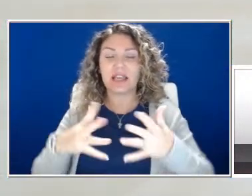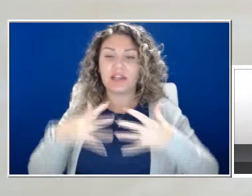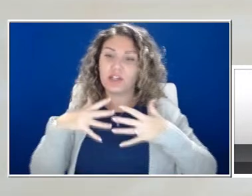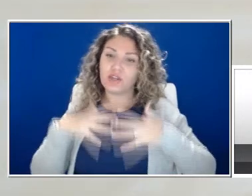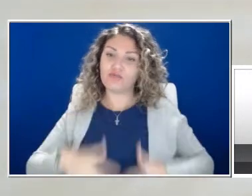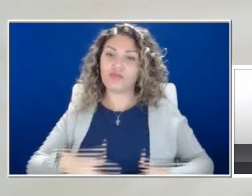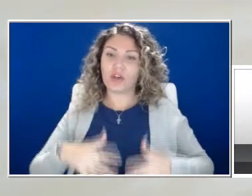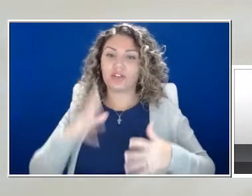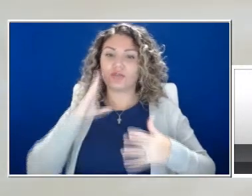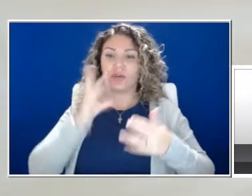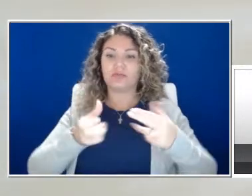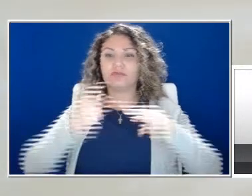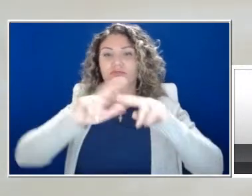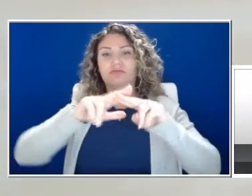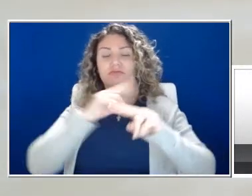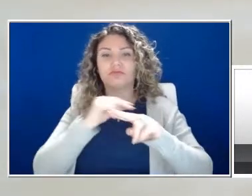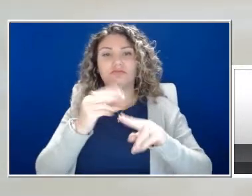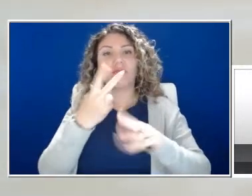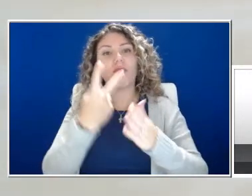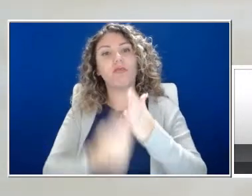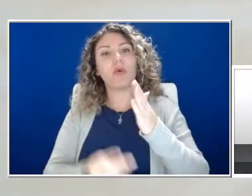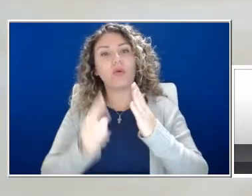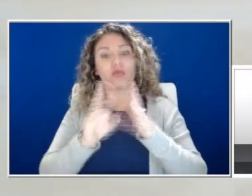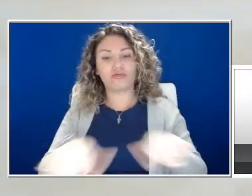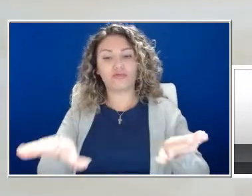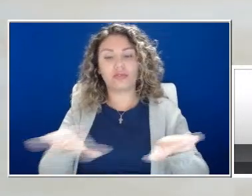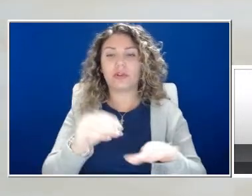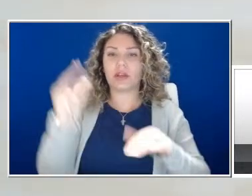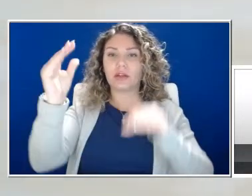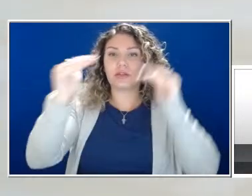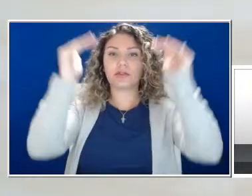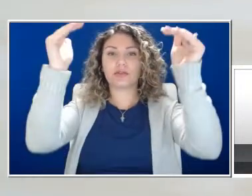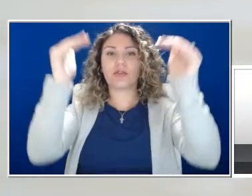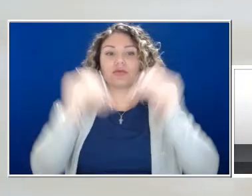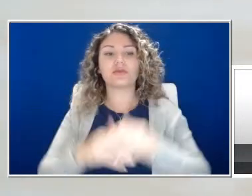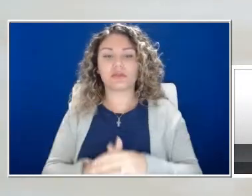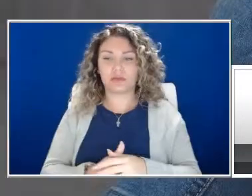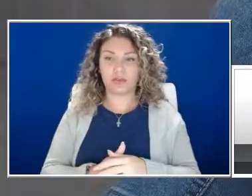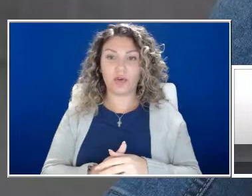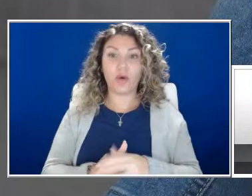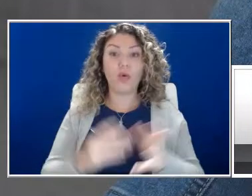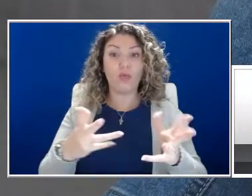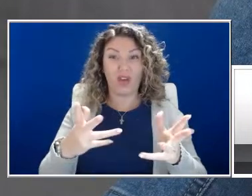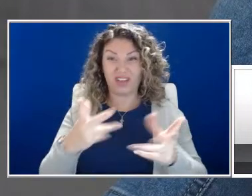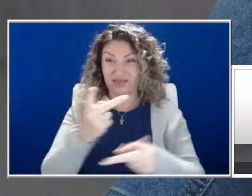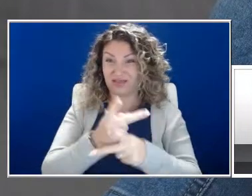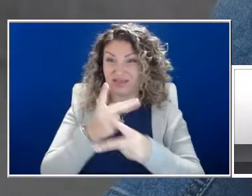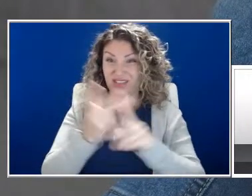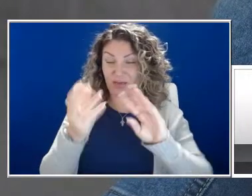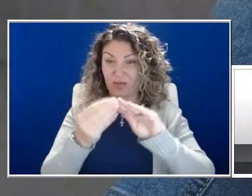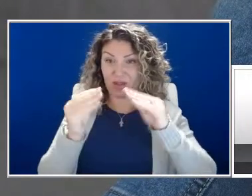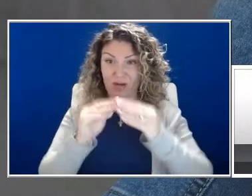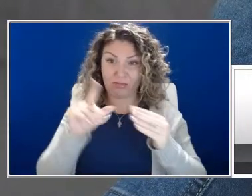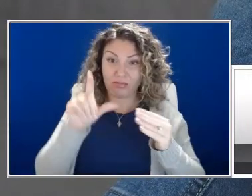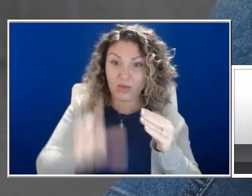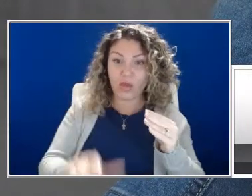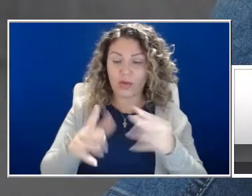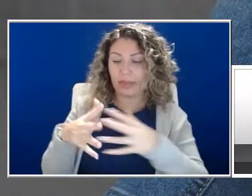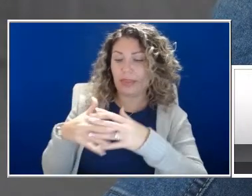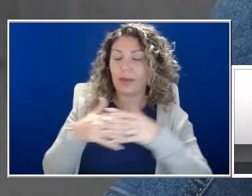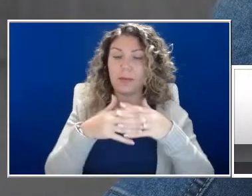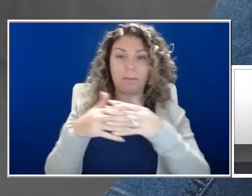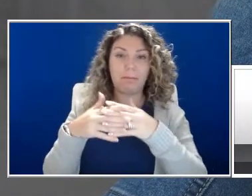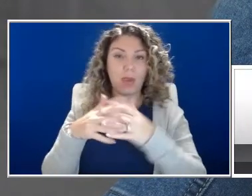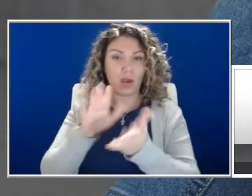for both children and adults. And so something that we really want to try and keep those numbers under. The American Academy of Pediatrics recommends